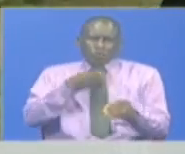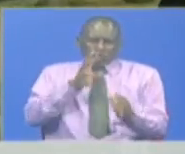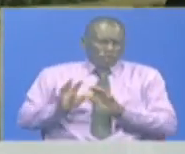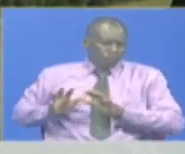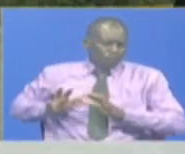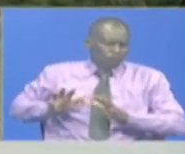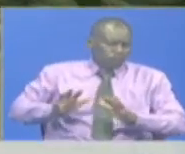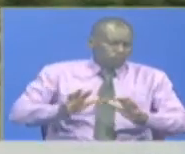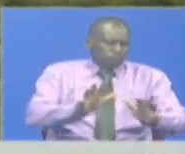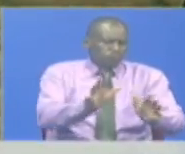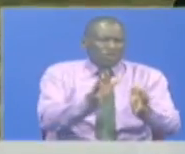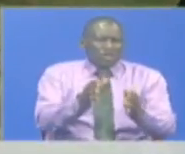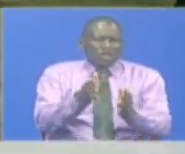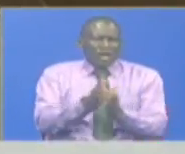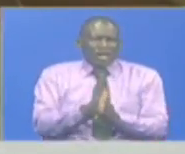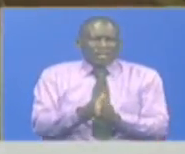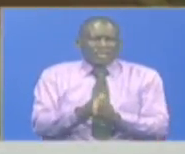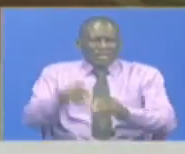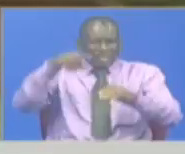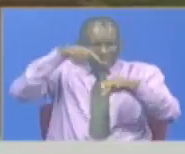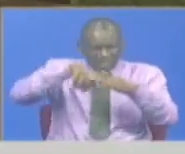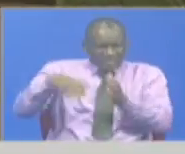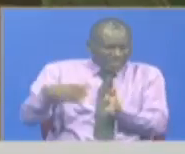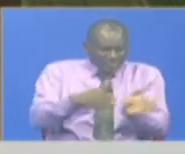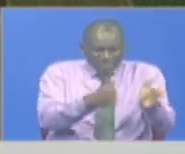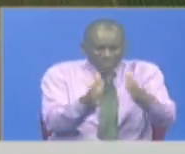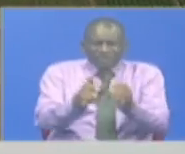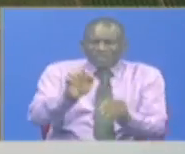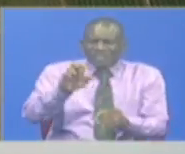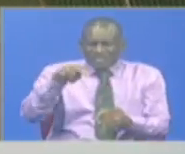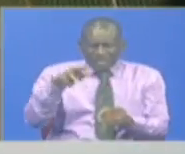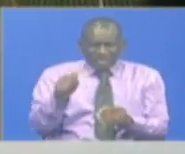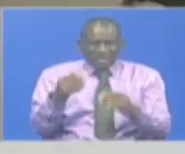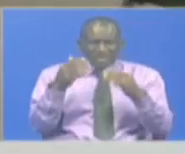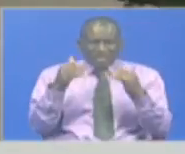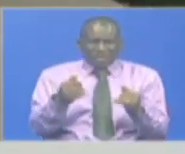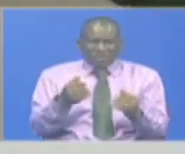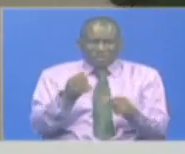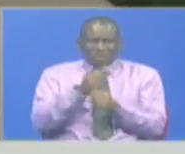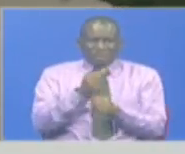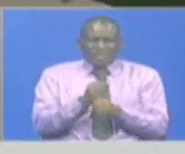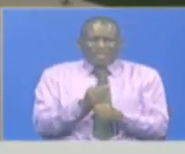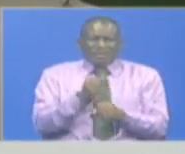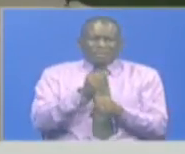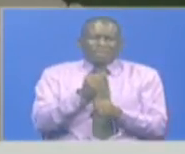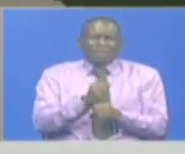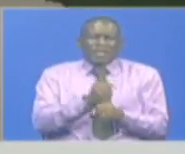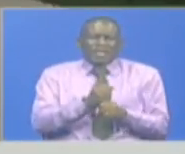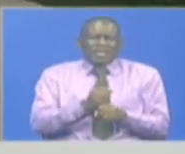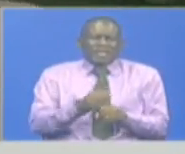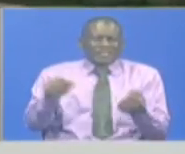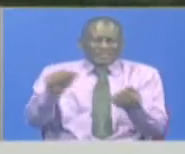into a tributary that flows into the Tana River, sending a cascade of devastation downstream.